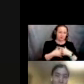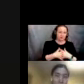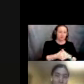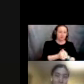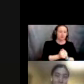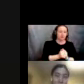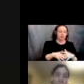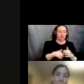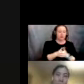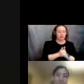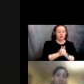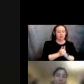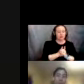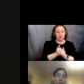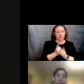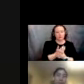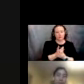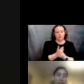And so